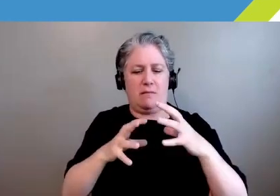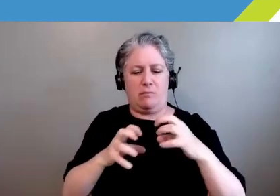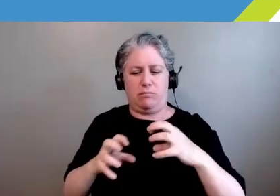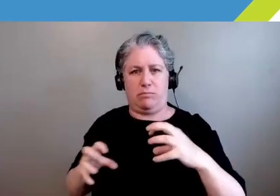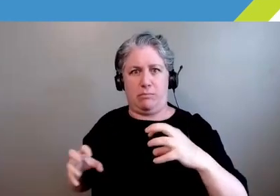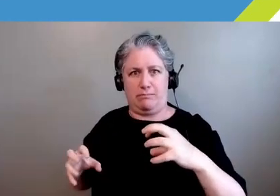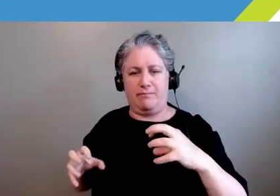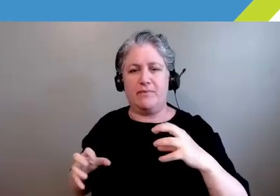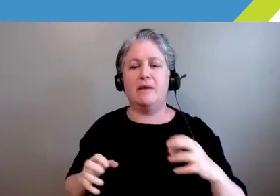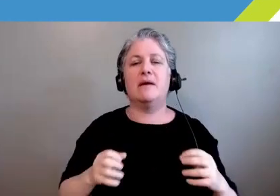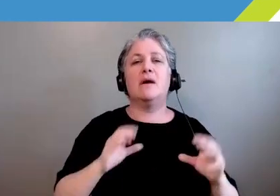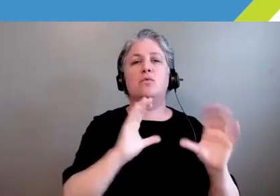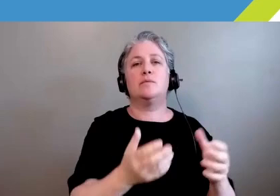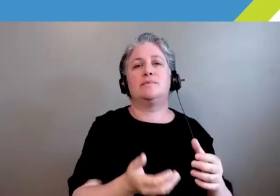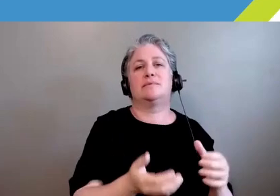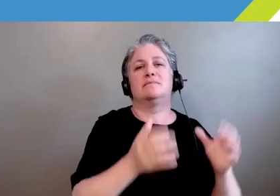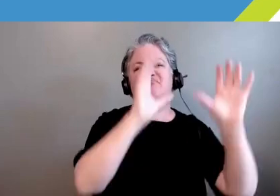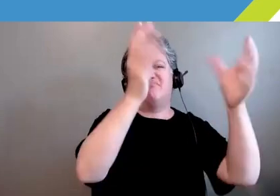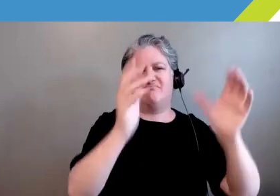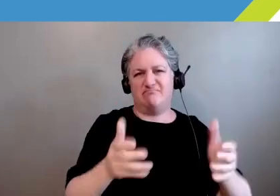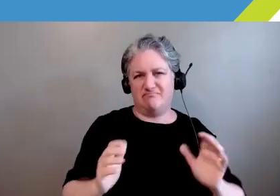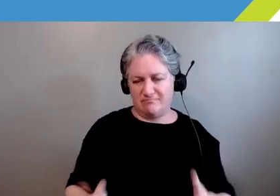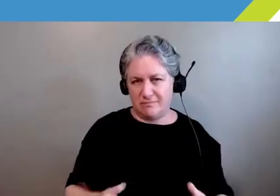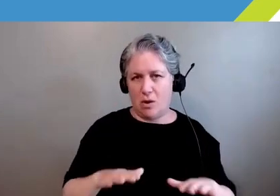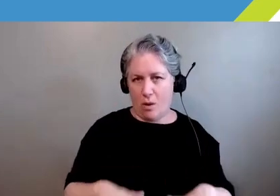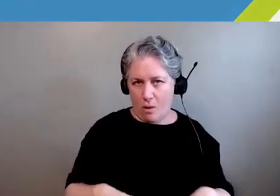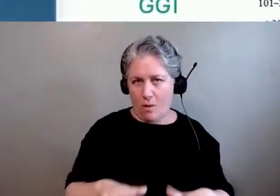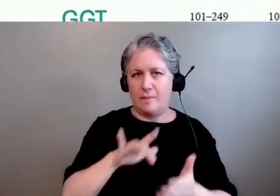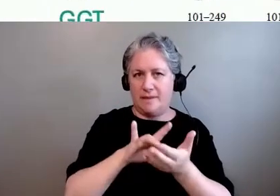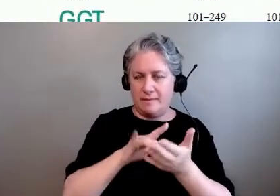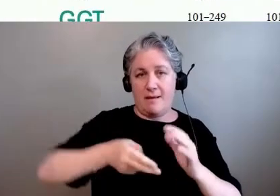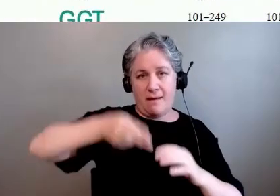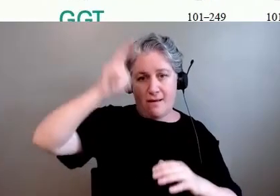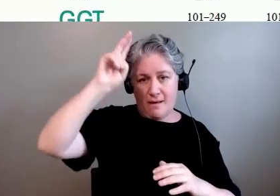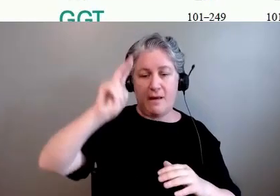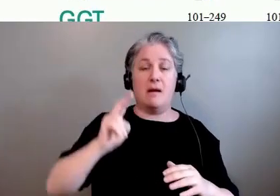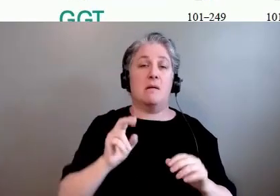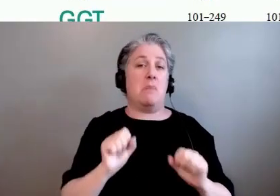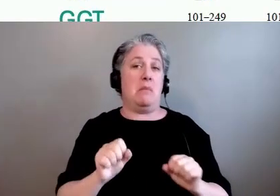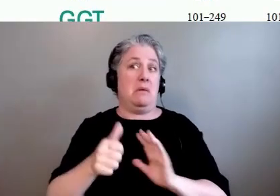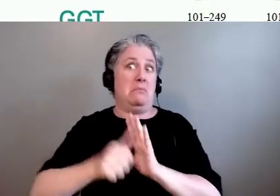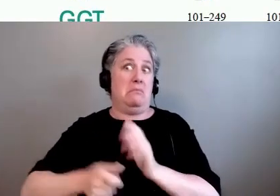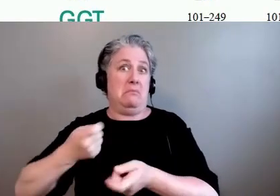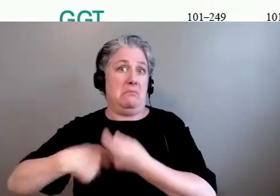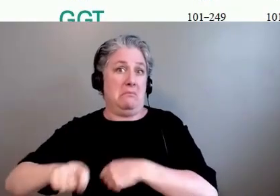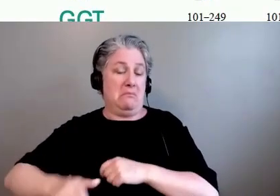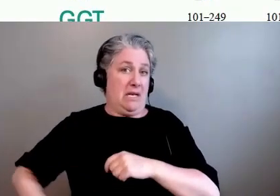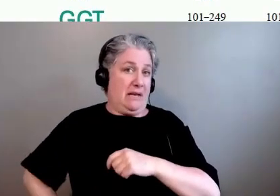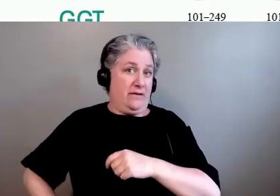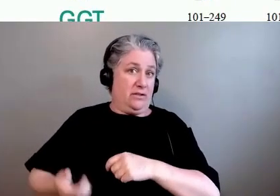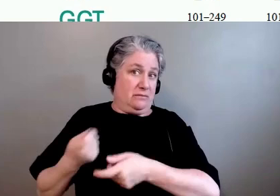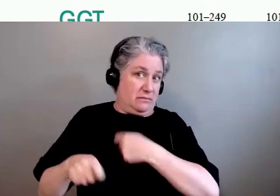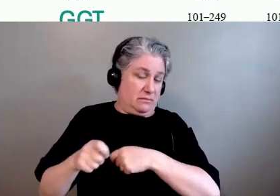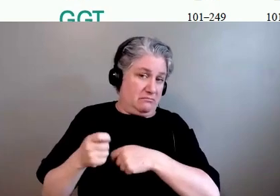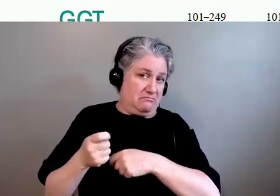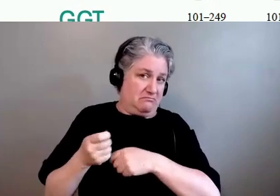groups, either low, medium, or high risk. In yellow, what you see are probabilities of needing a liver transplant over the next 5 years,